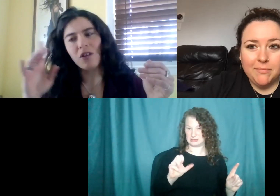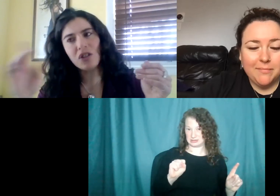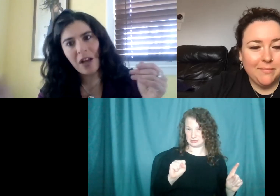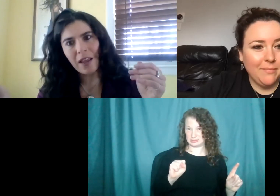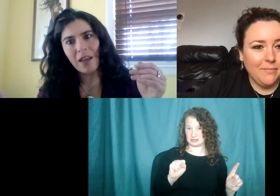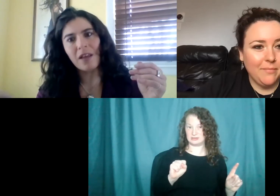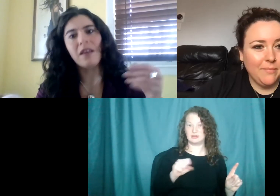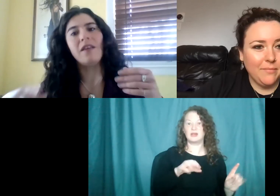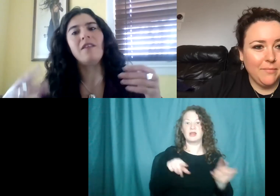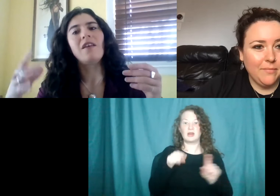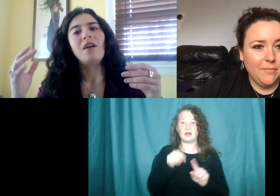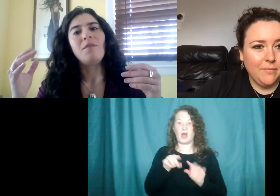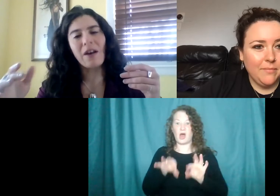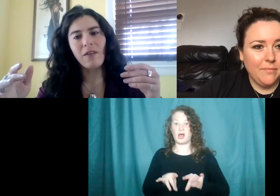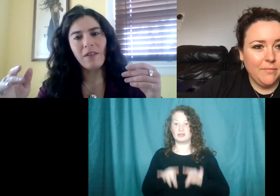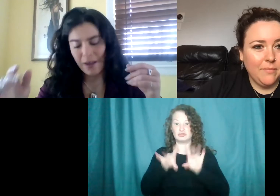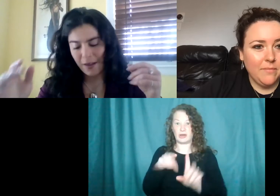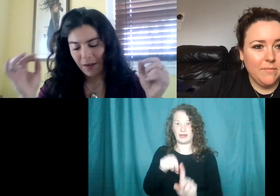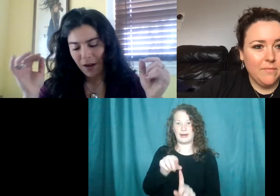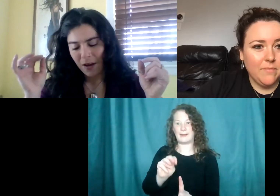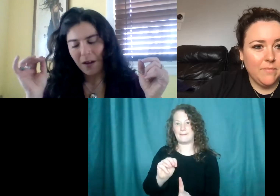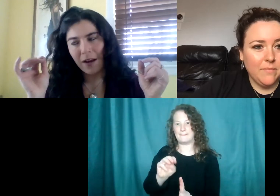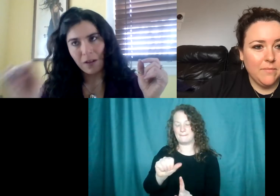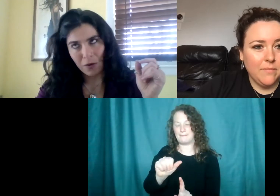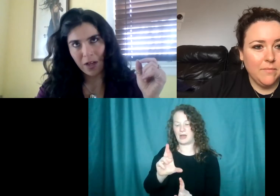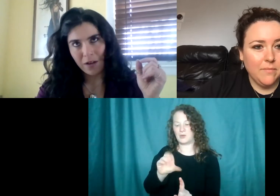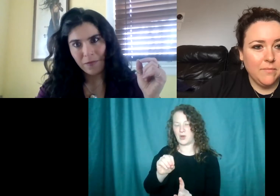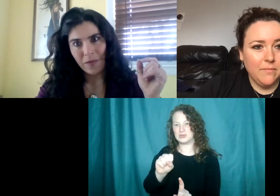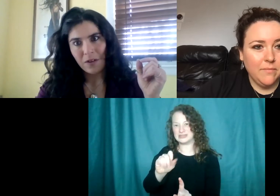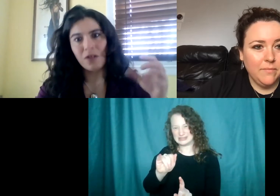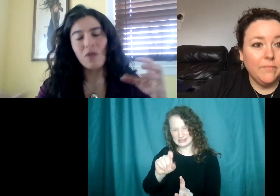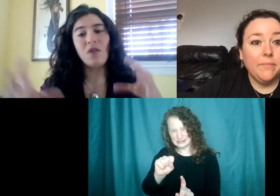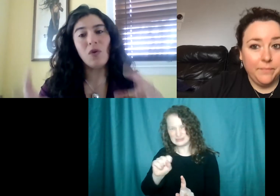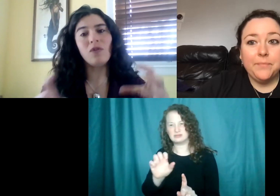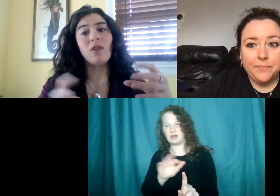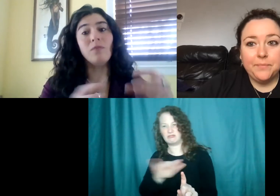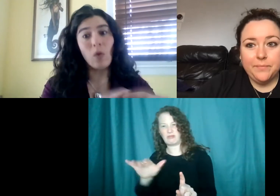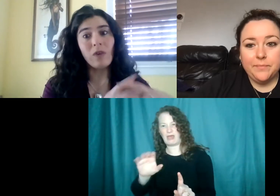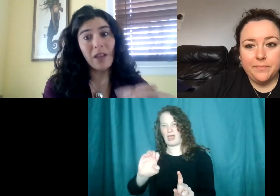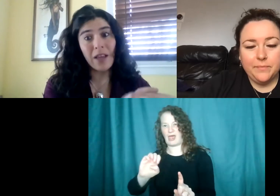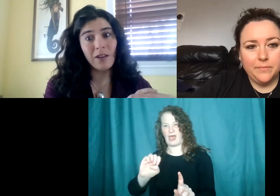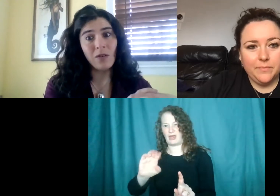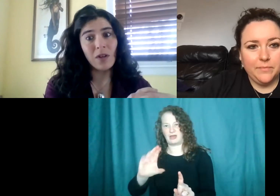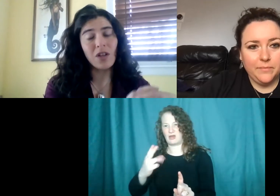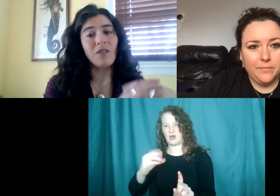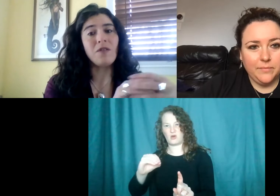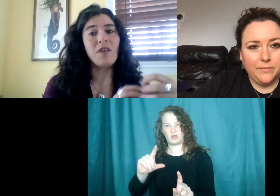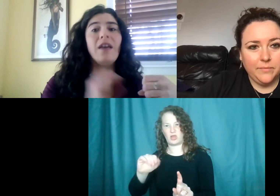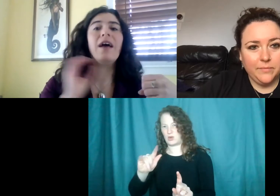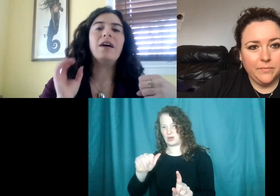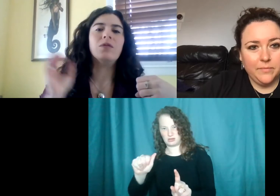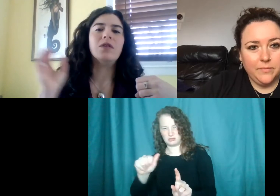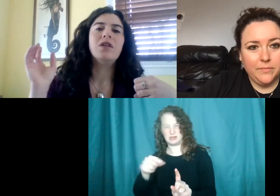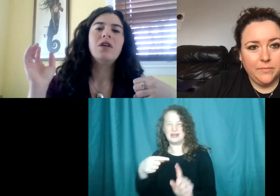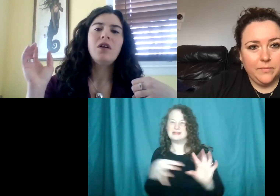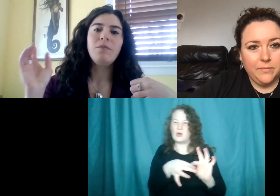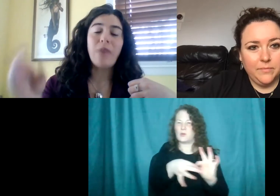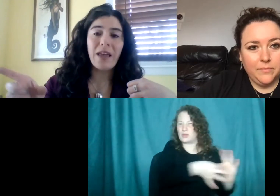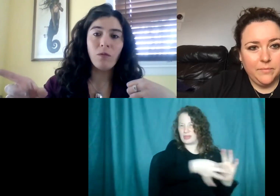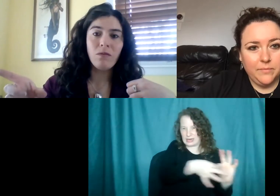the Australian is Macrocystis acolonia. So those are more related to each other than